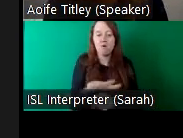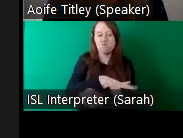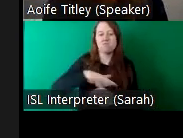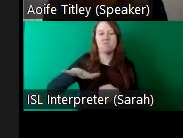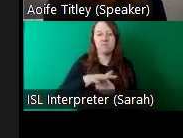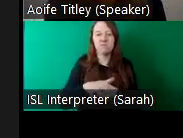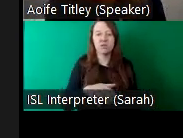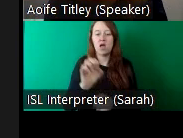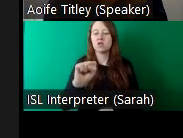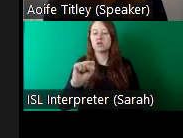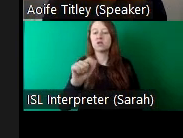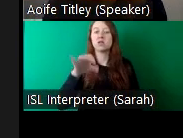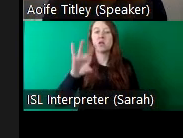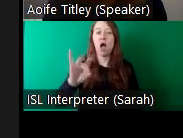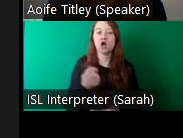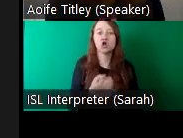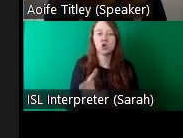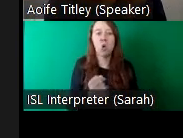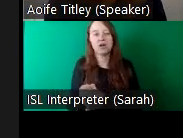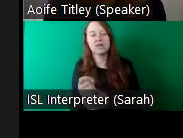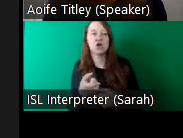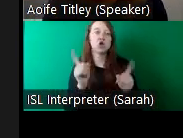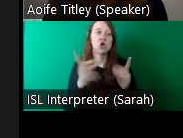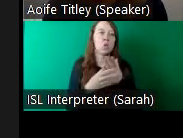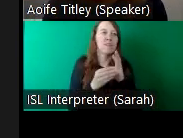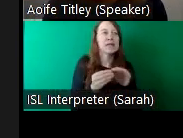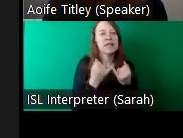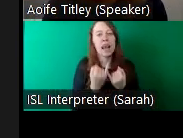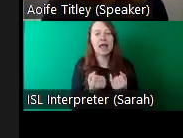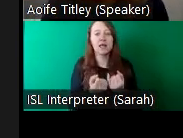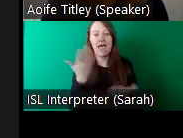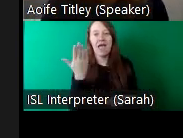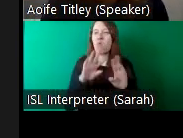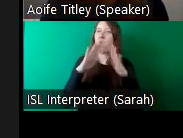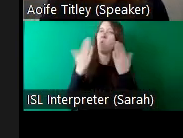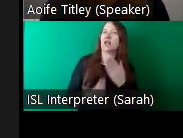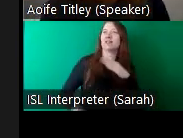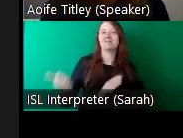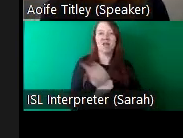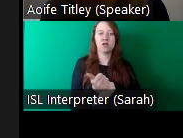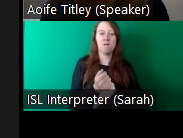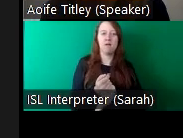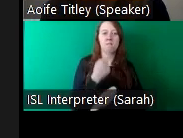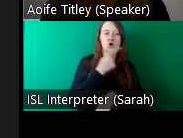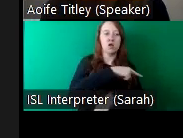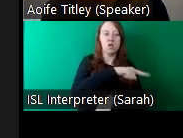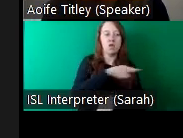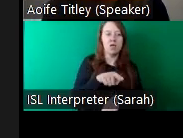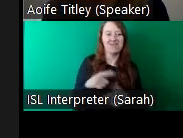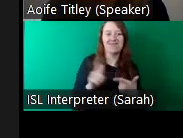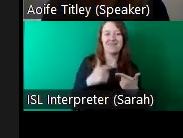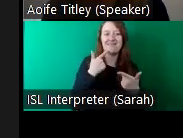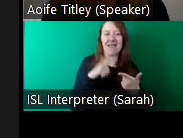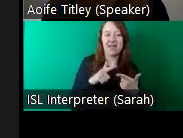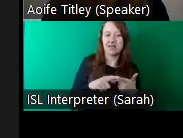like how our society is structured and how we live and how we have set up the world and how the world works, that they need to be challenged by more diverse stories or